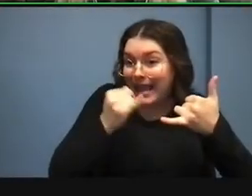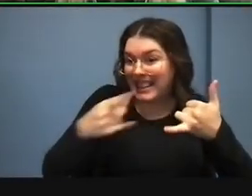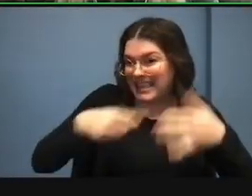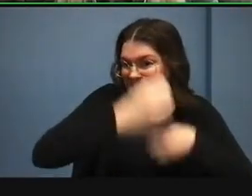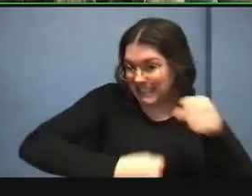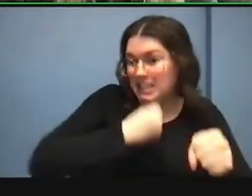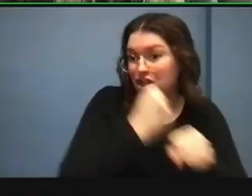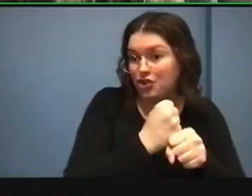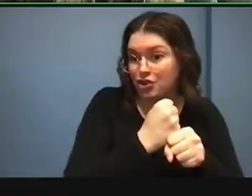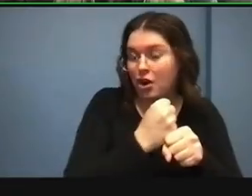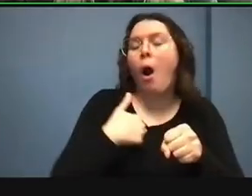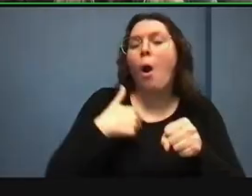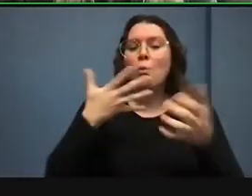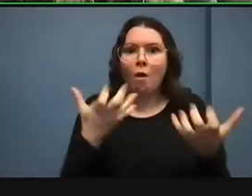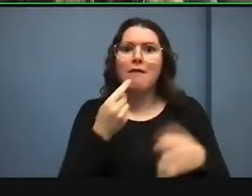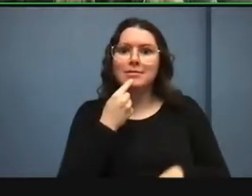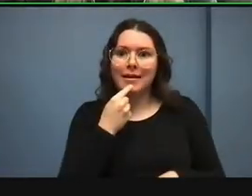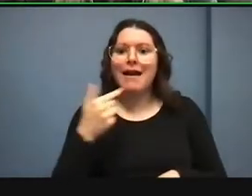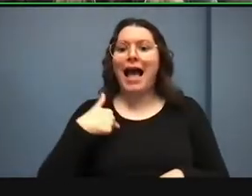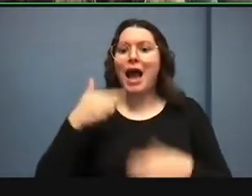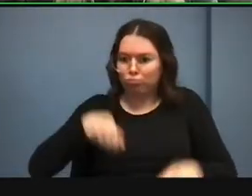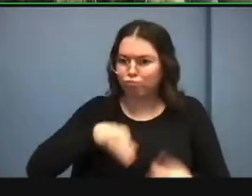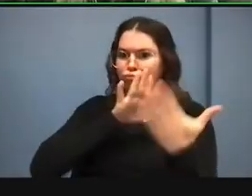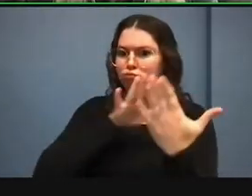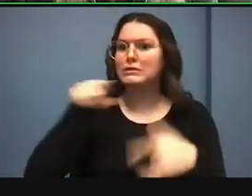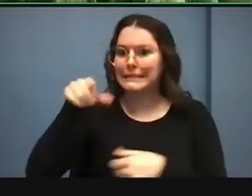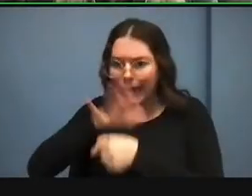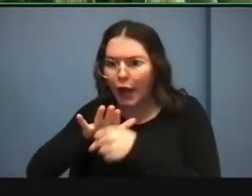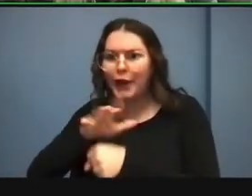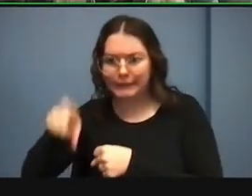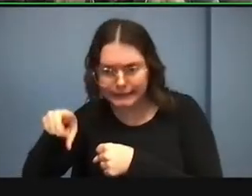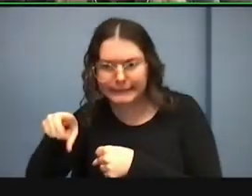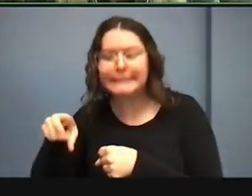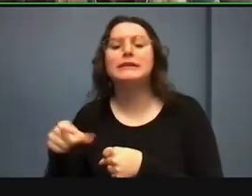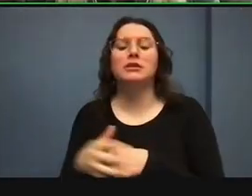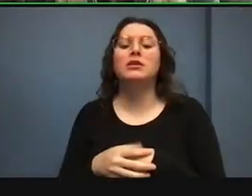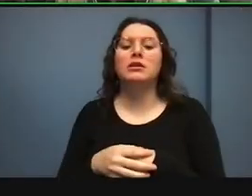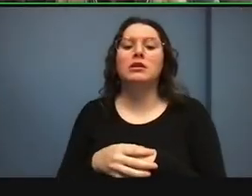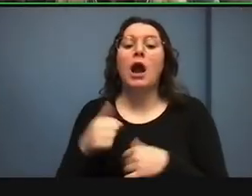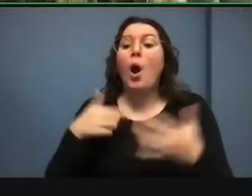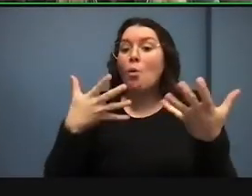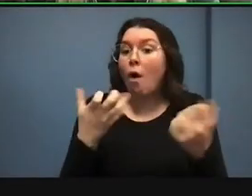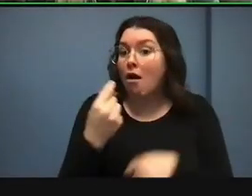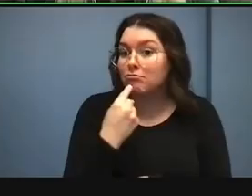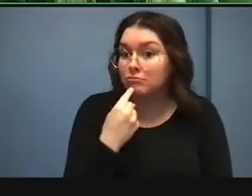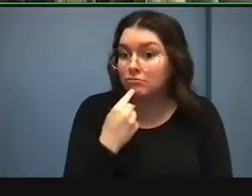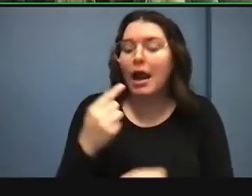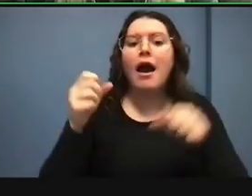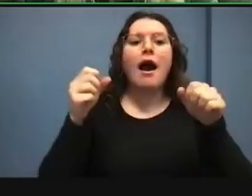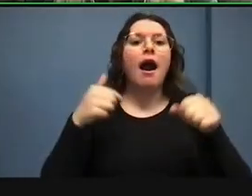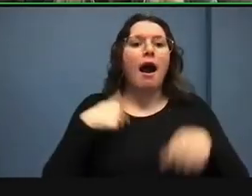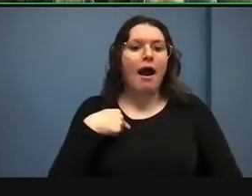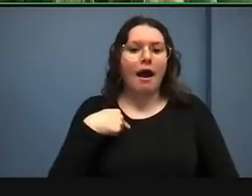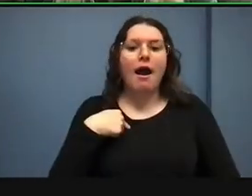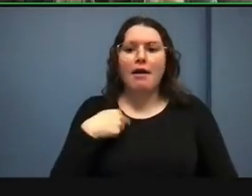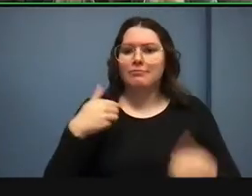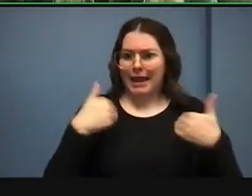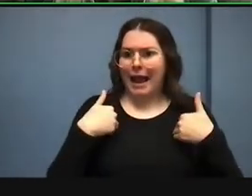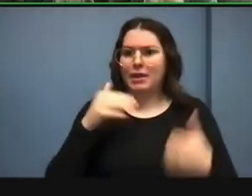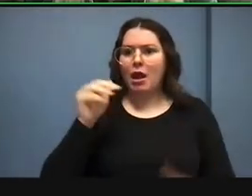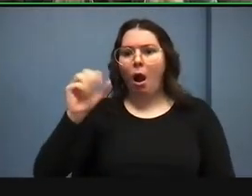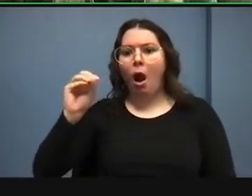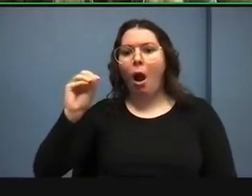year, I want to say that I addressed that area of need. I want to say that I have the